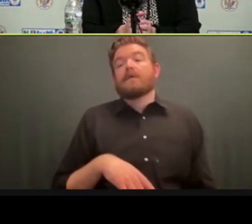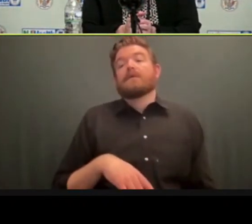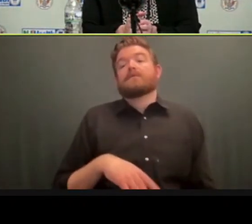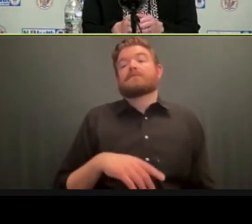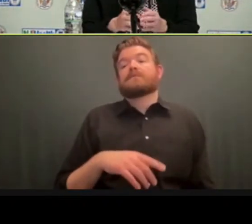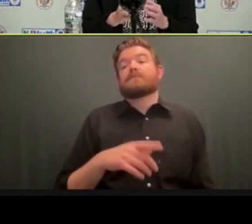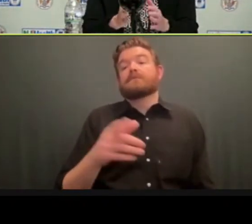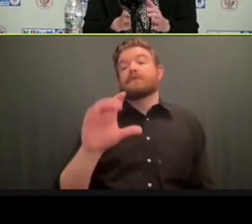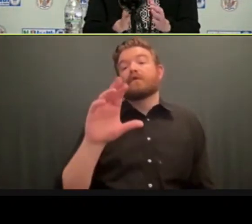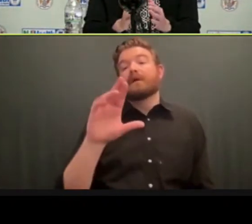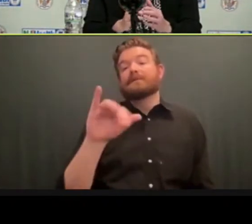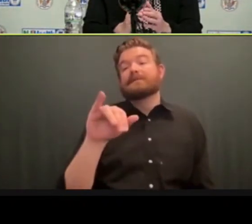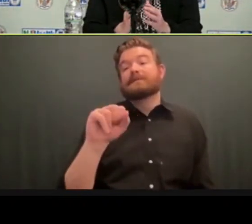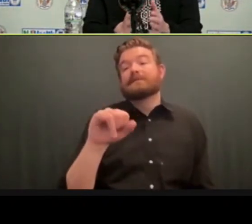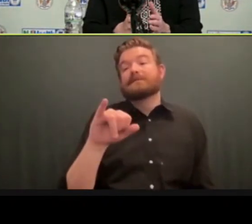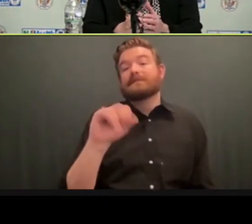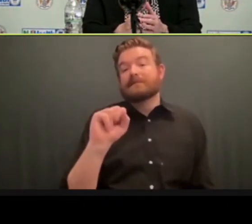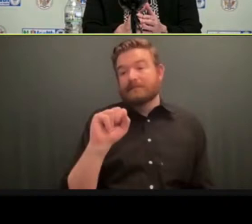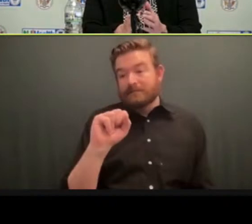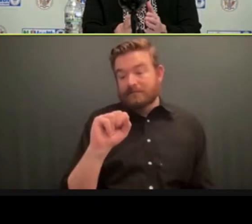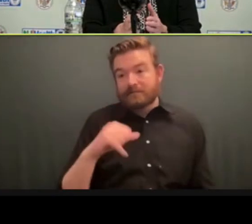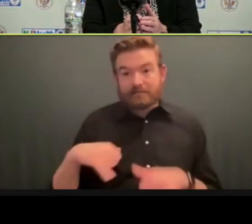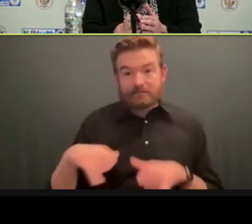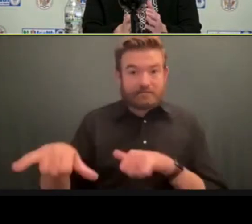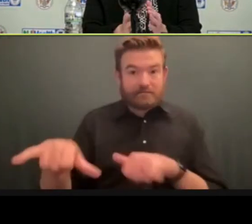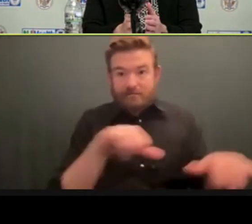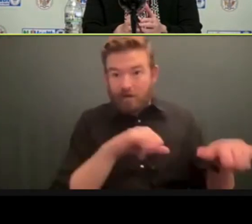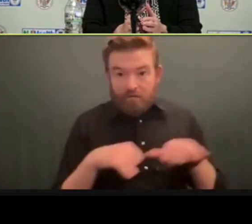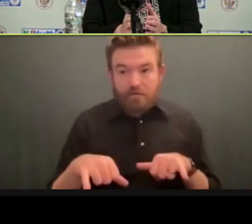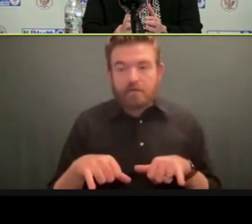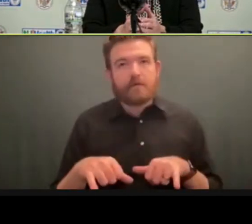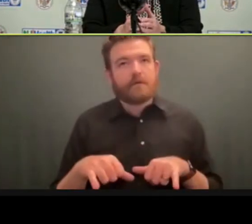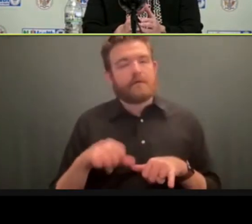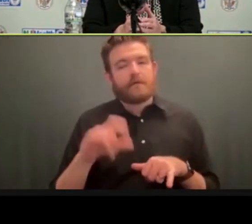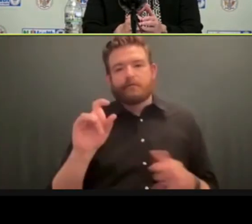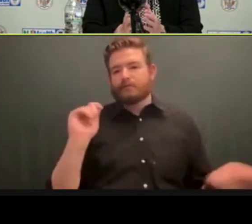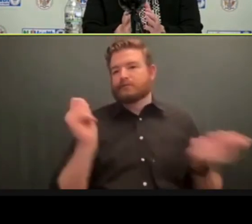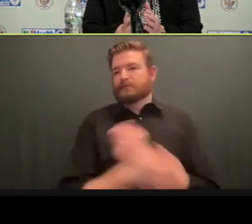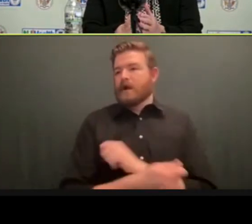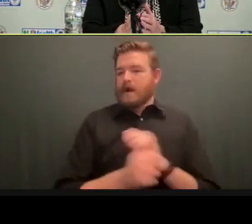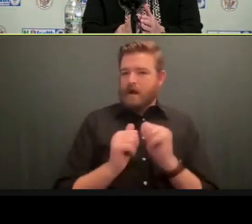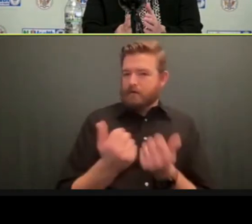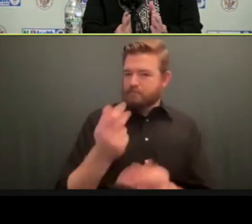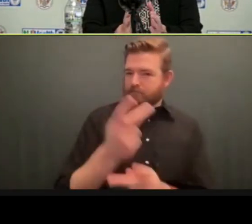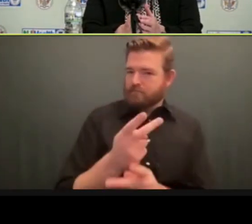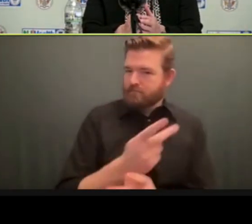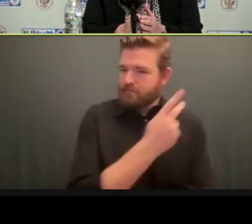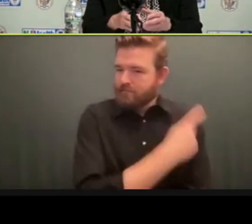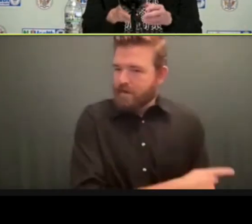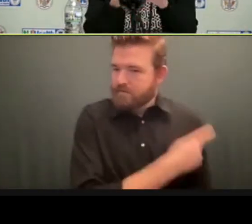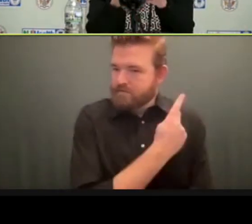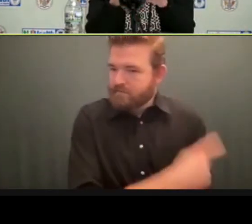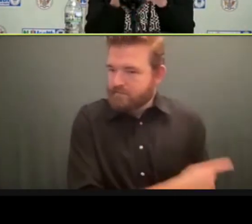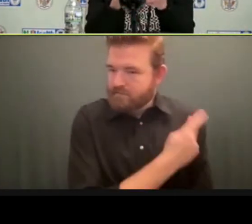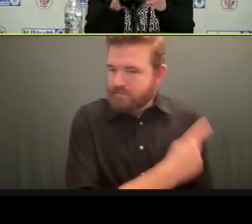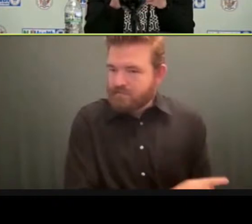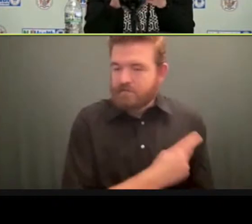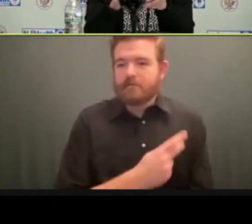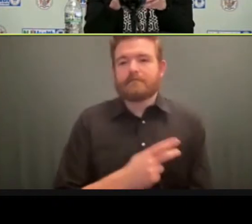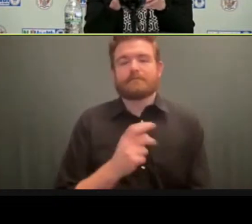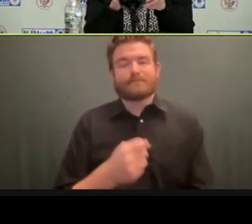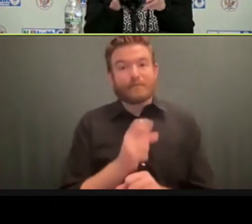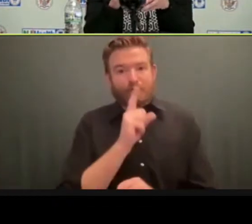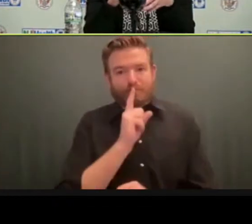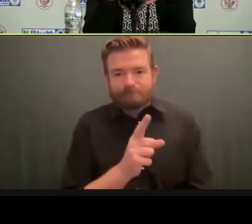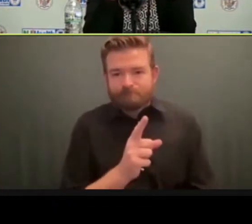of patients, making sure that all of the necessary and immediate needs are taken care of patients with the right